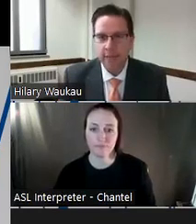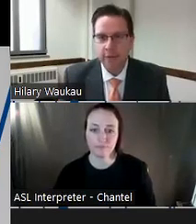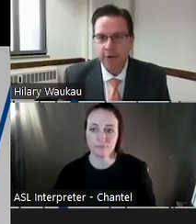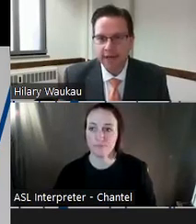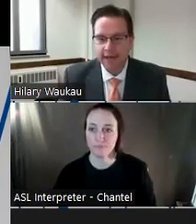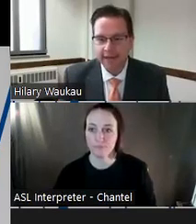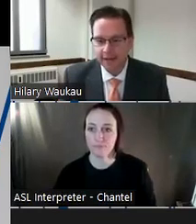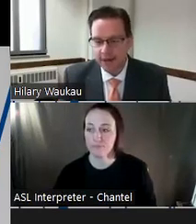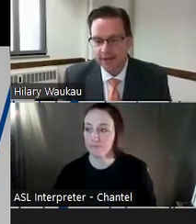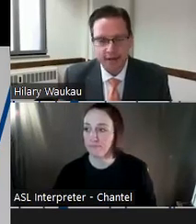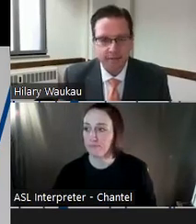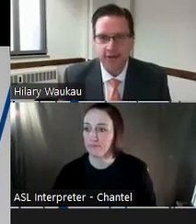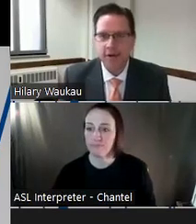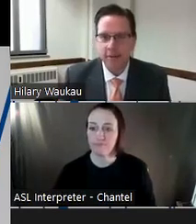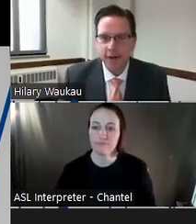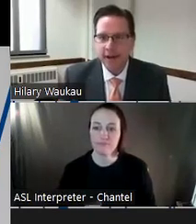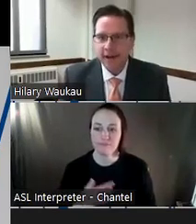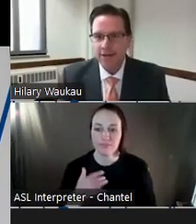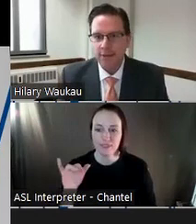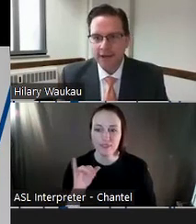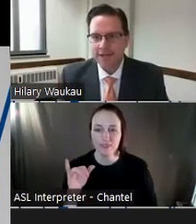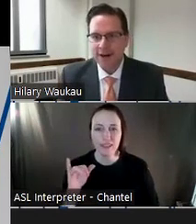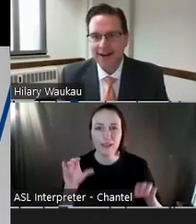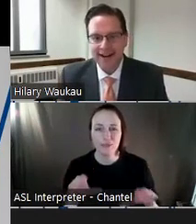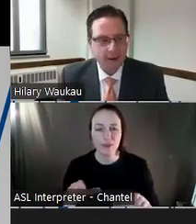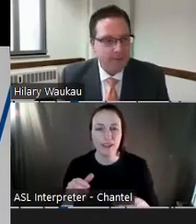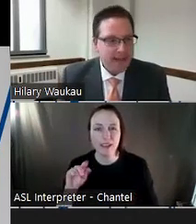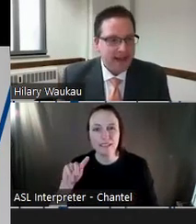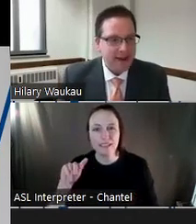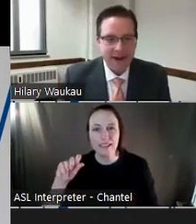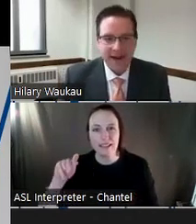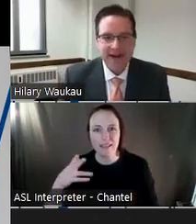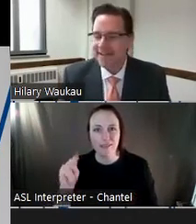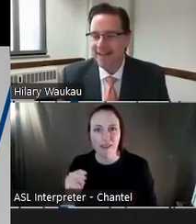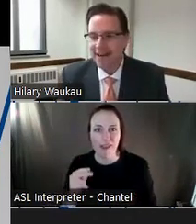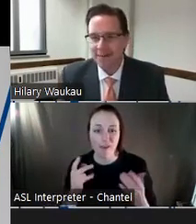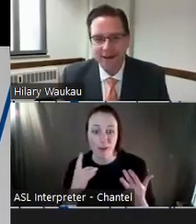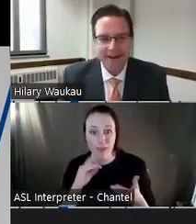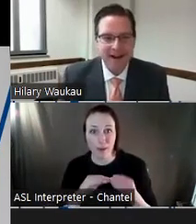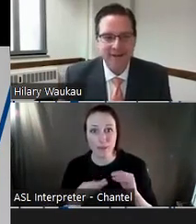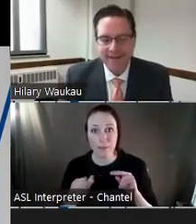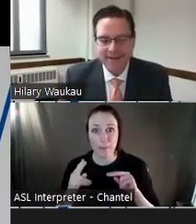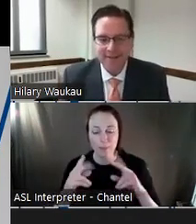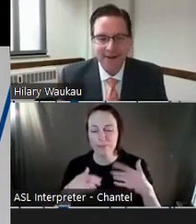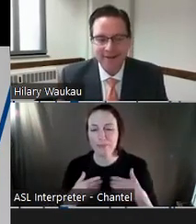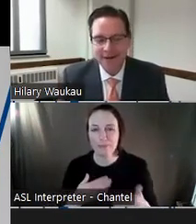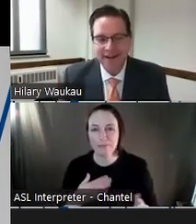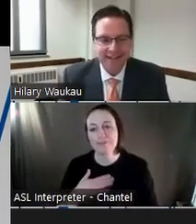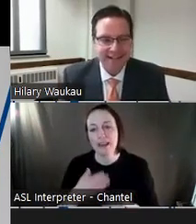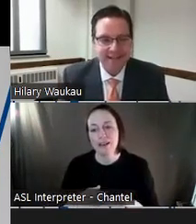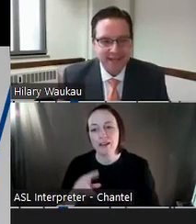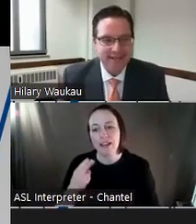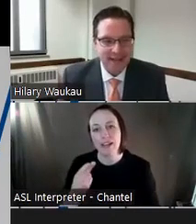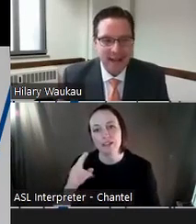I feel like I'm doing like a telethon, watching the numbers go up. So we'll get started here. My name is H.J. Waka. I am the legislative director here